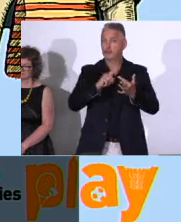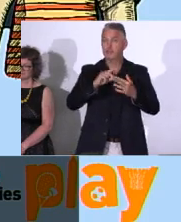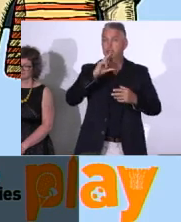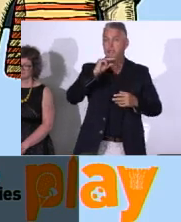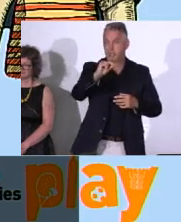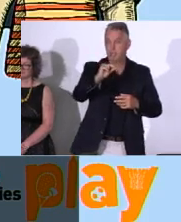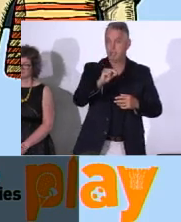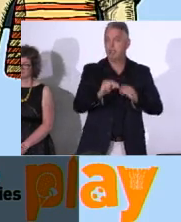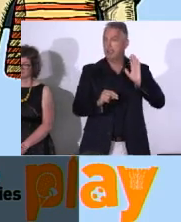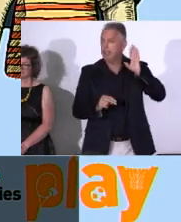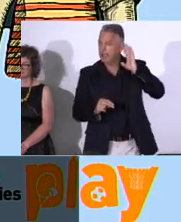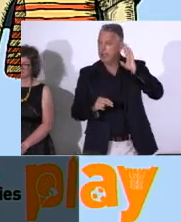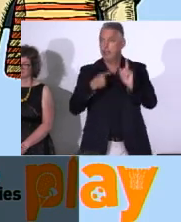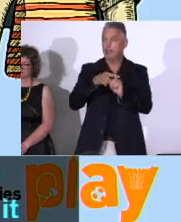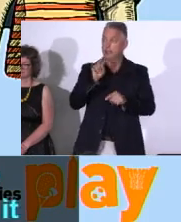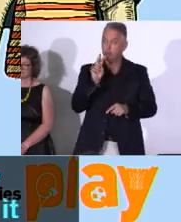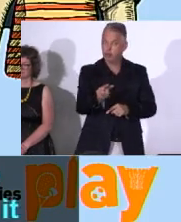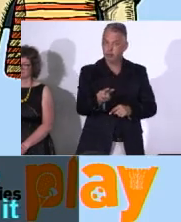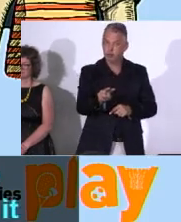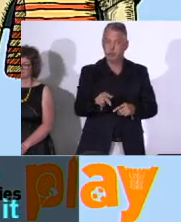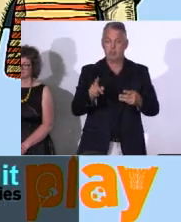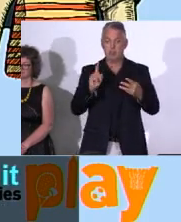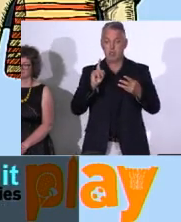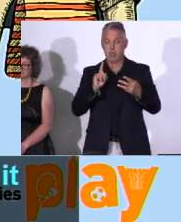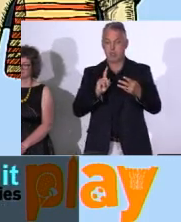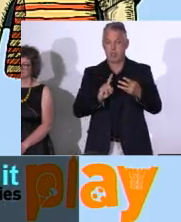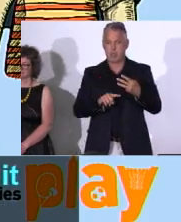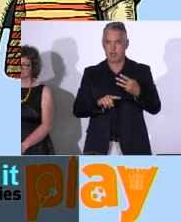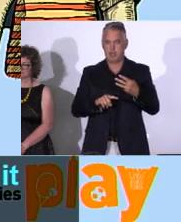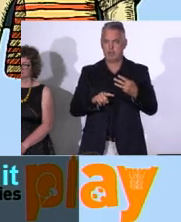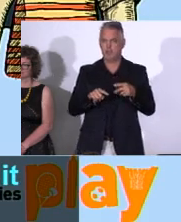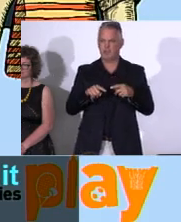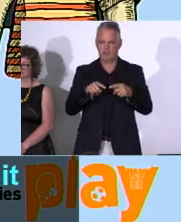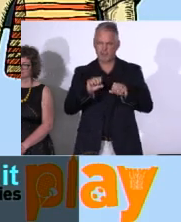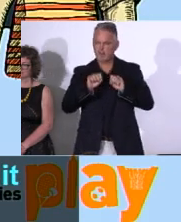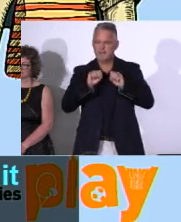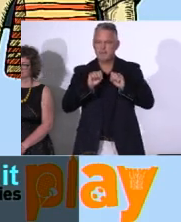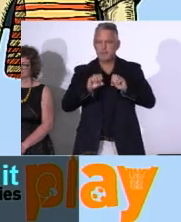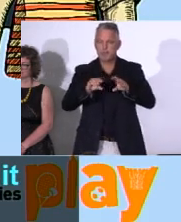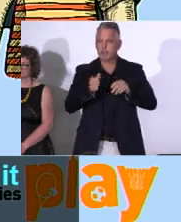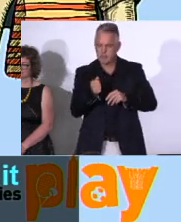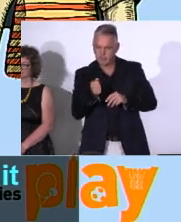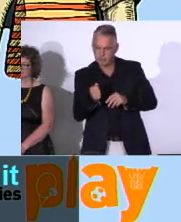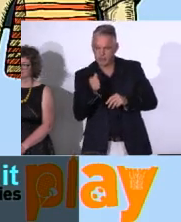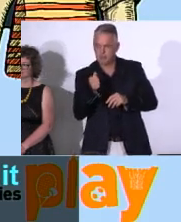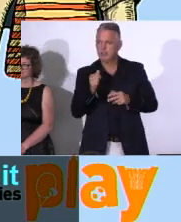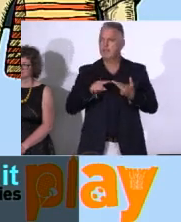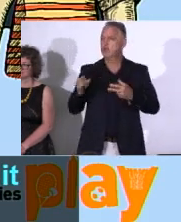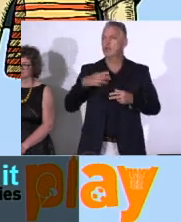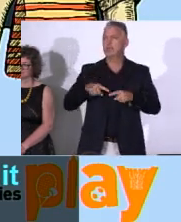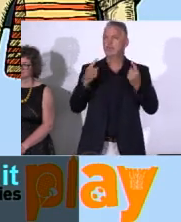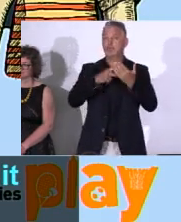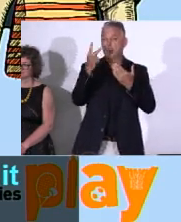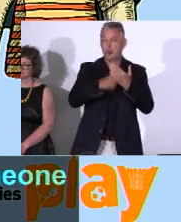understand it orally as well as visually. And there's also just very new a feedback button. So if someone wants a different kind of program, or there's nothing in their